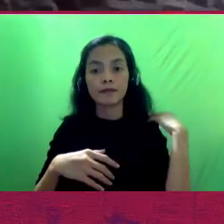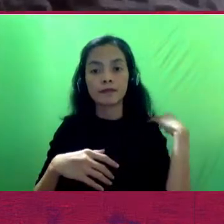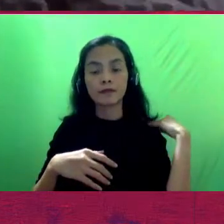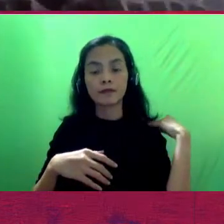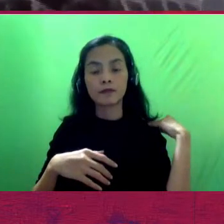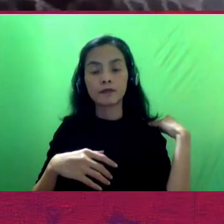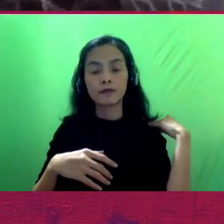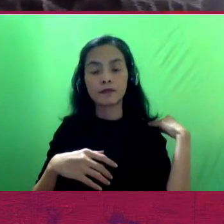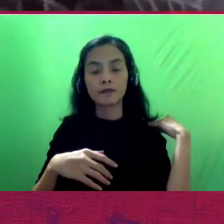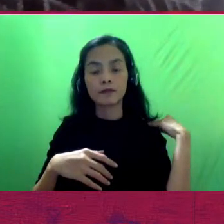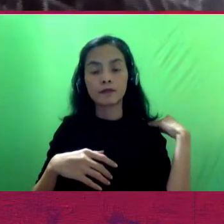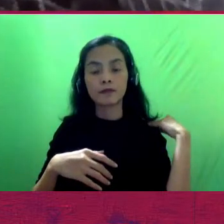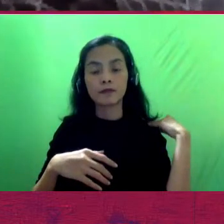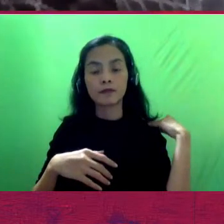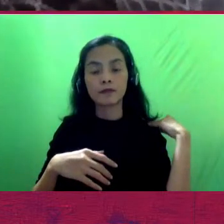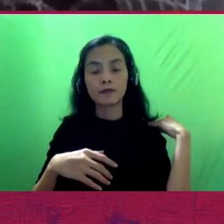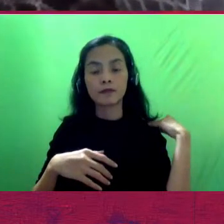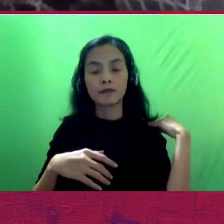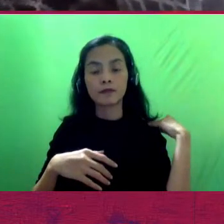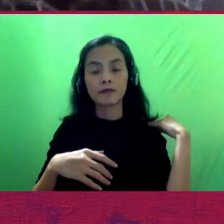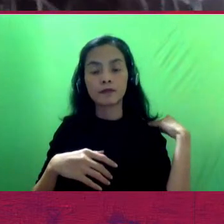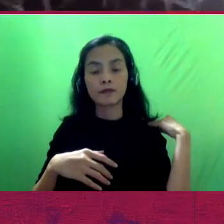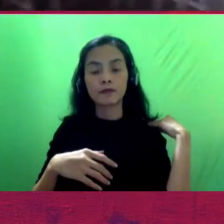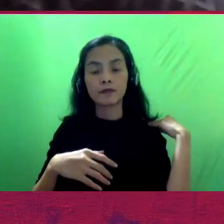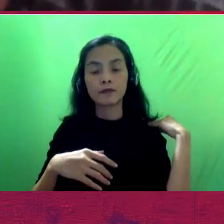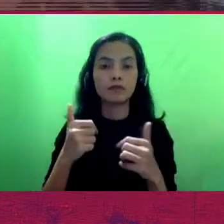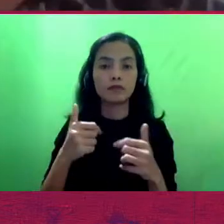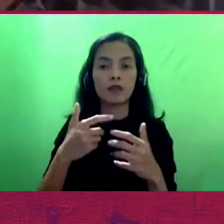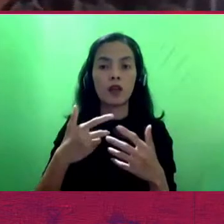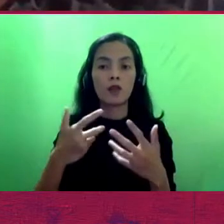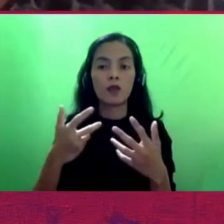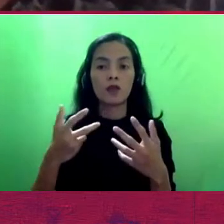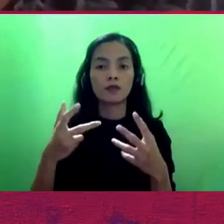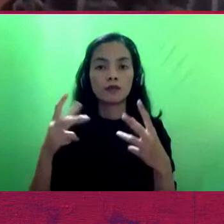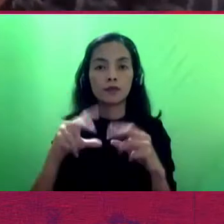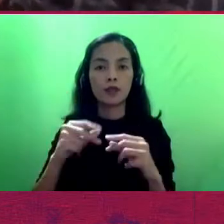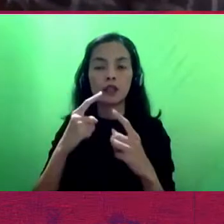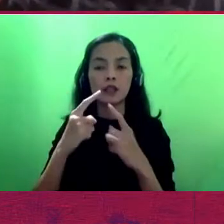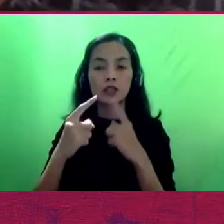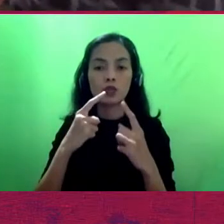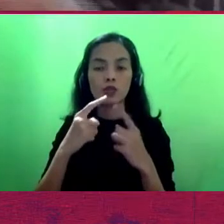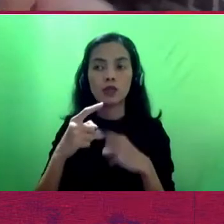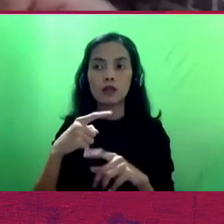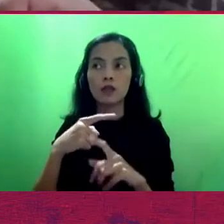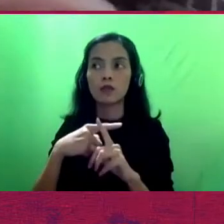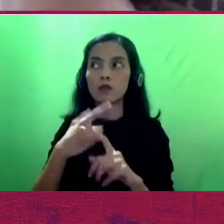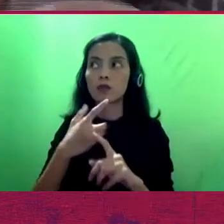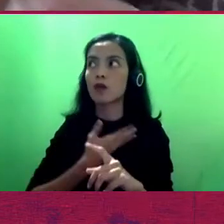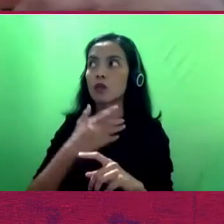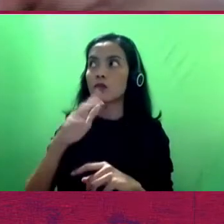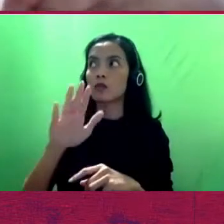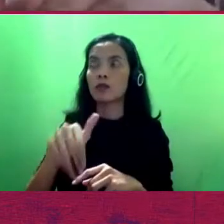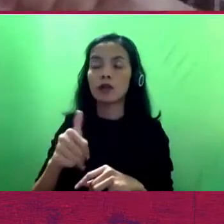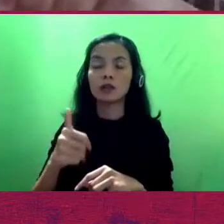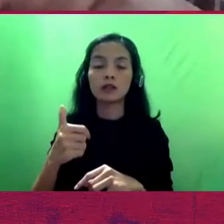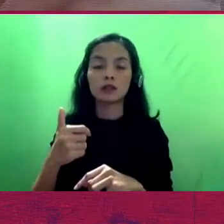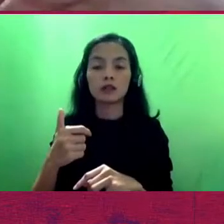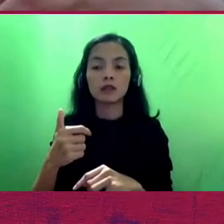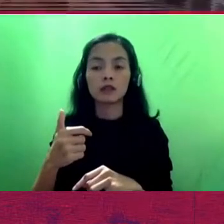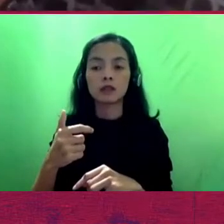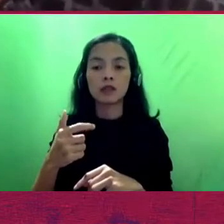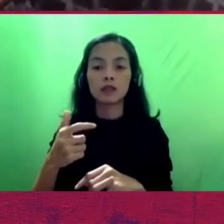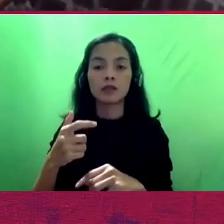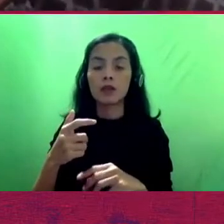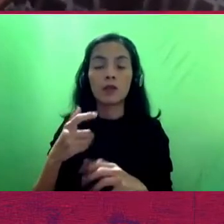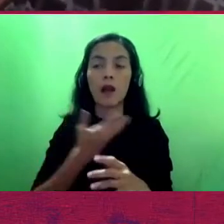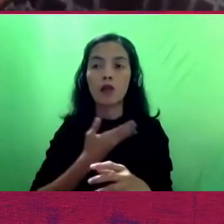indicators. So I would like to move on to the next session, which is discussion, and I would like to invite our attendants here who would